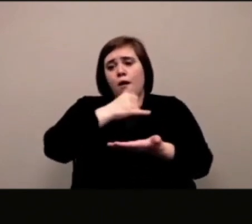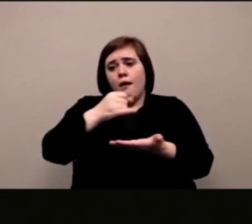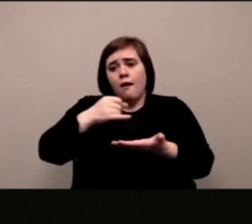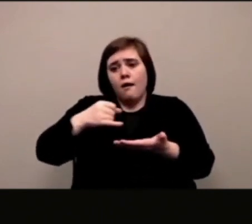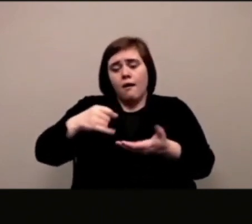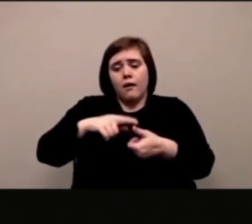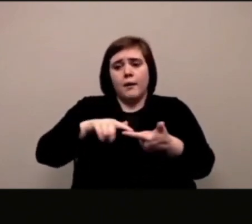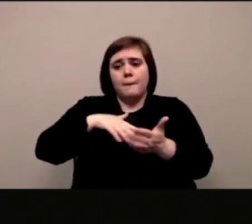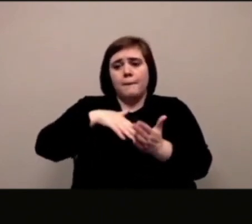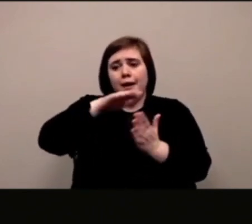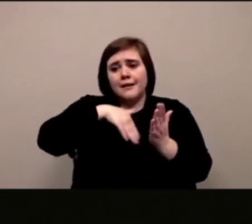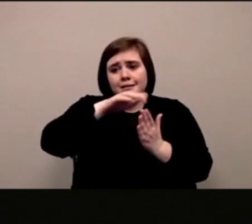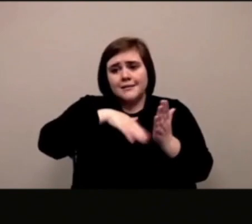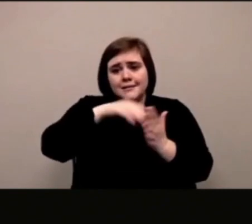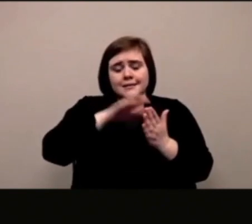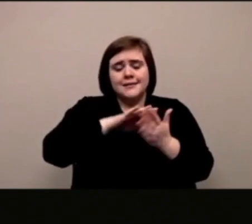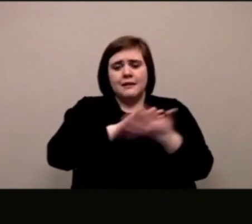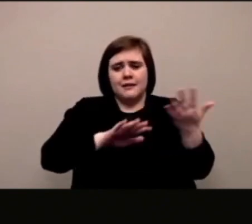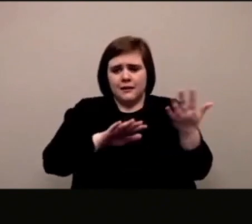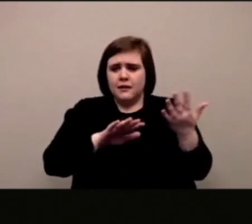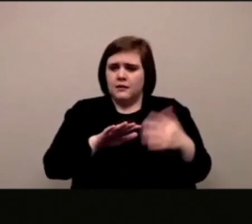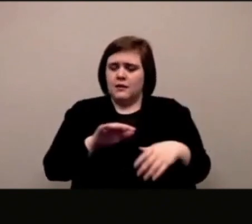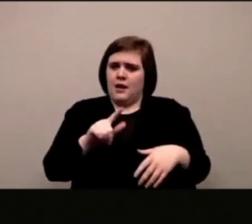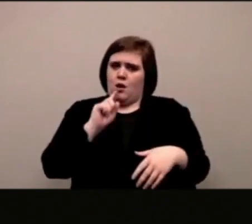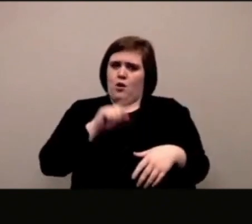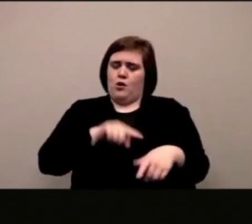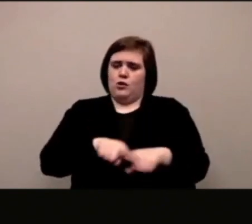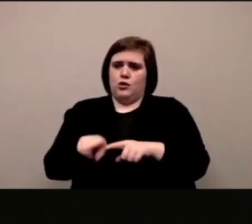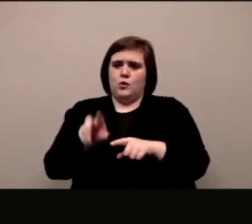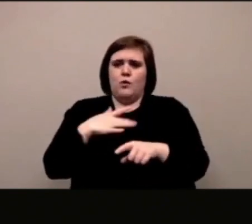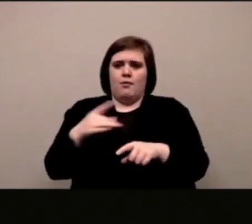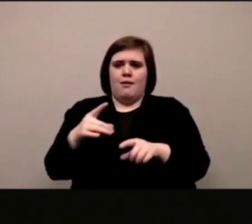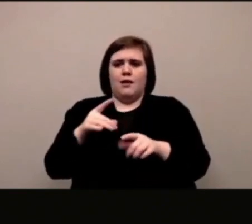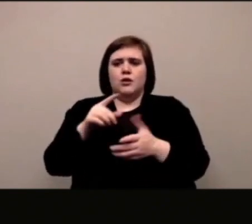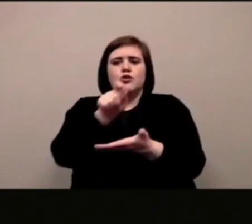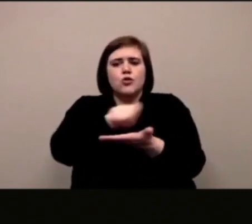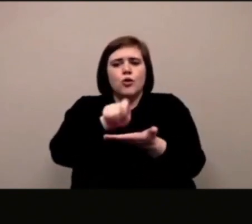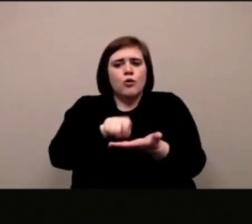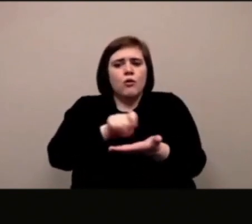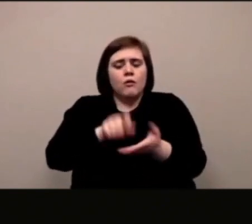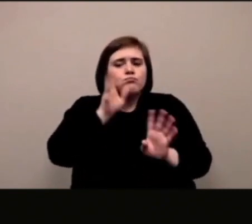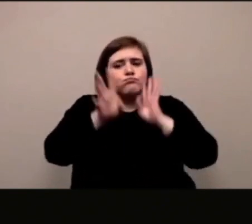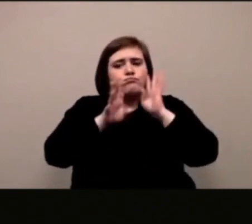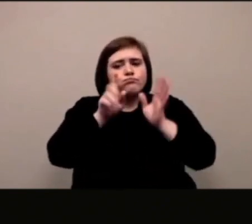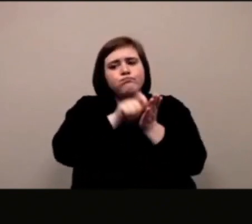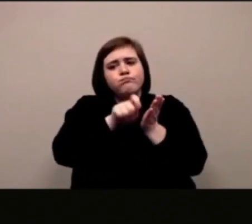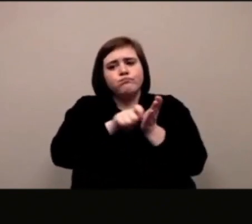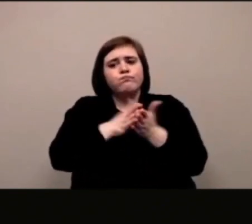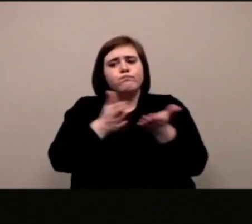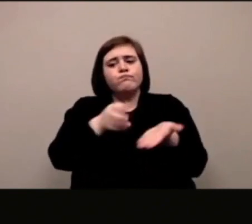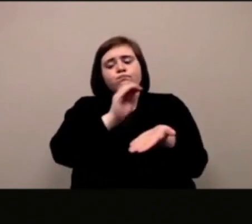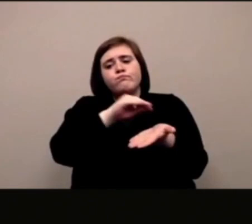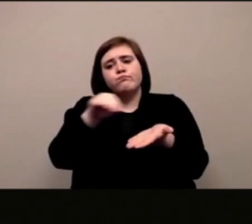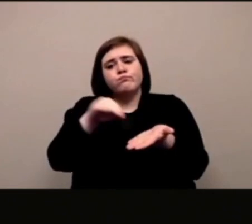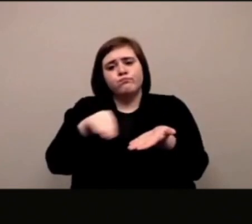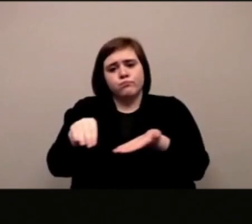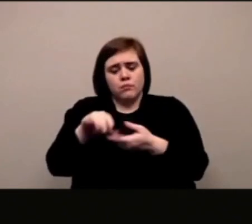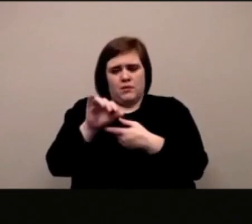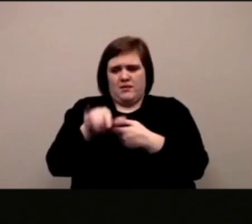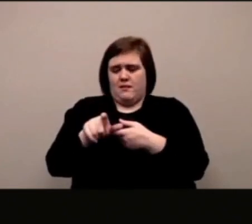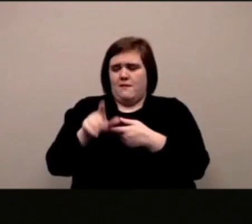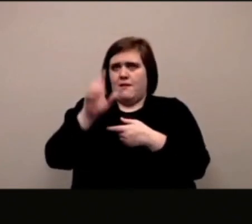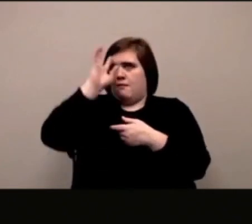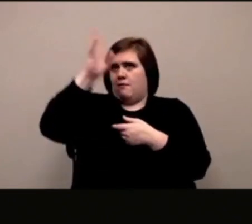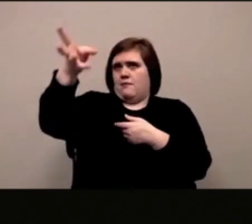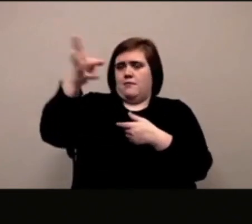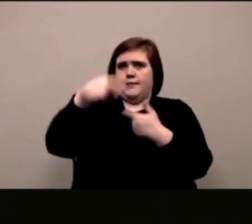painting. I really like to journal and do some creative writing. So if I'm just even like, coming up